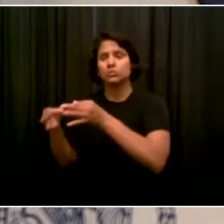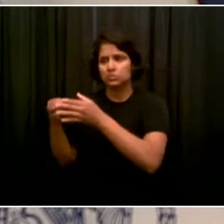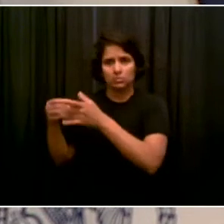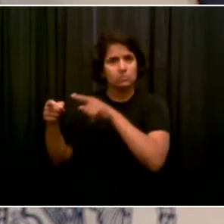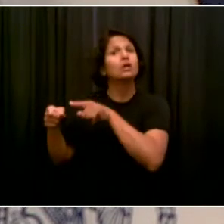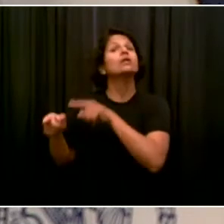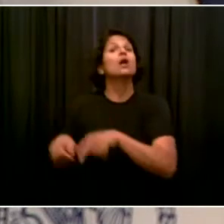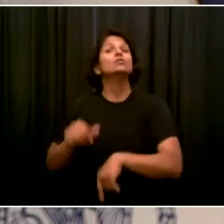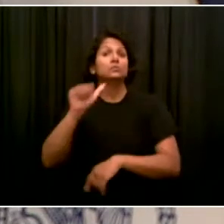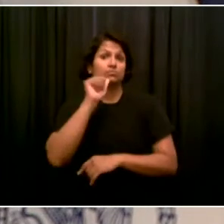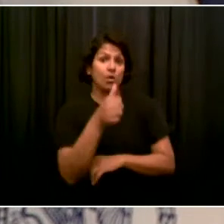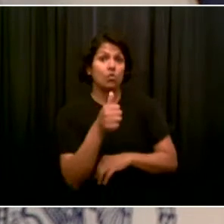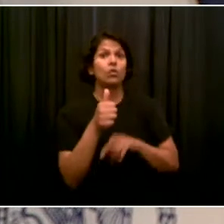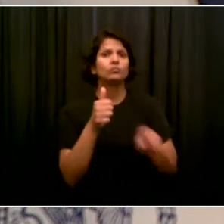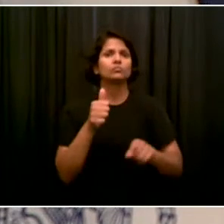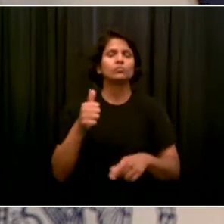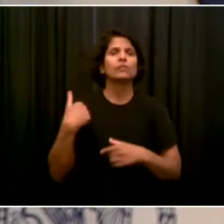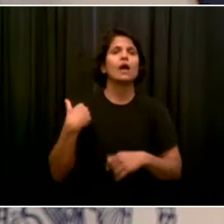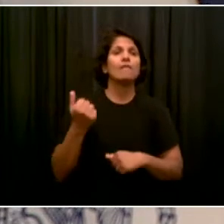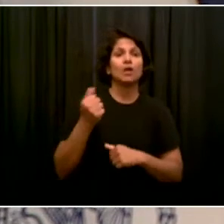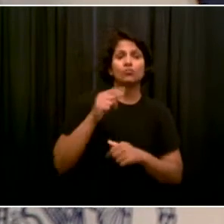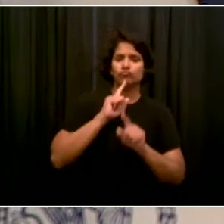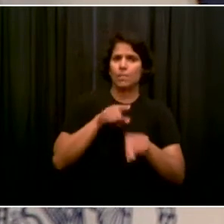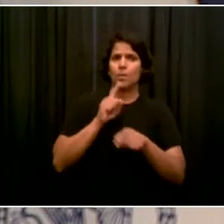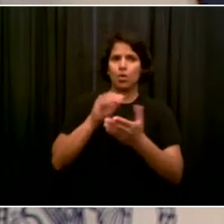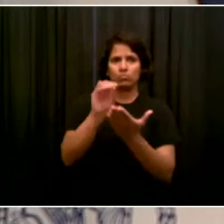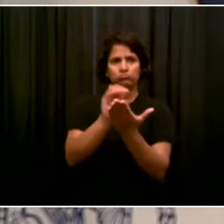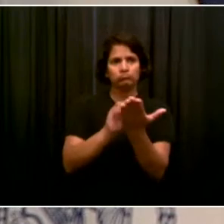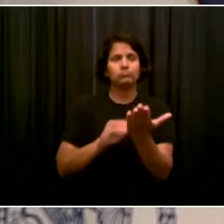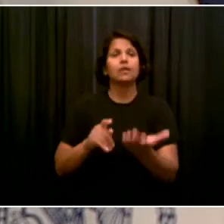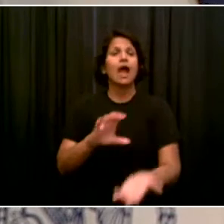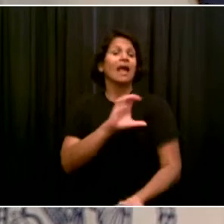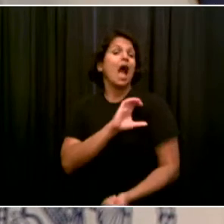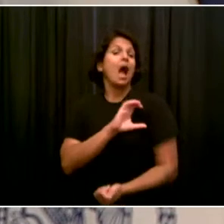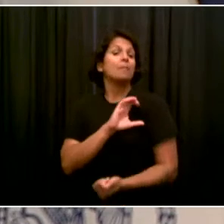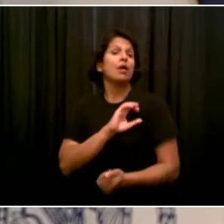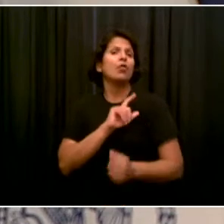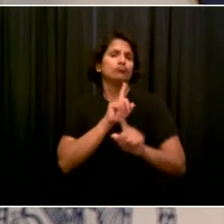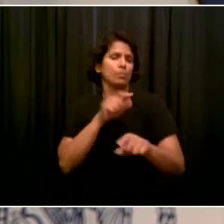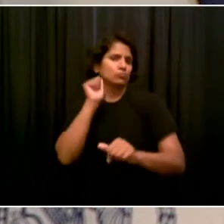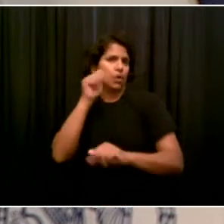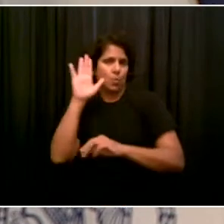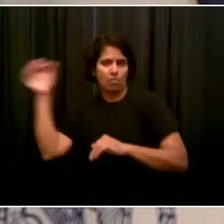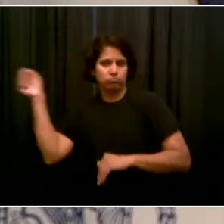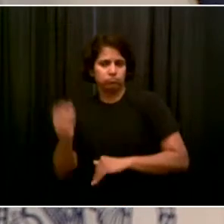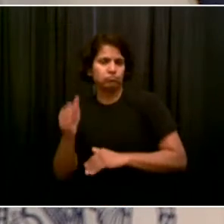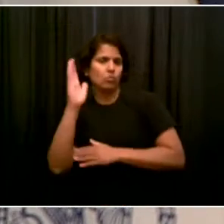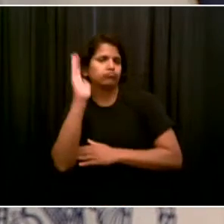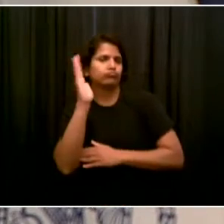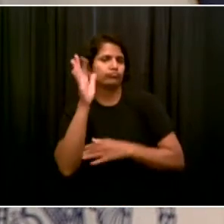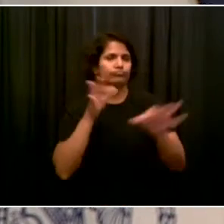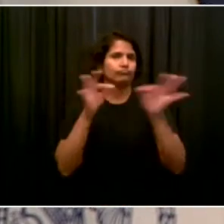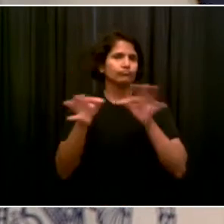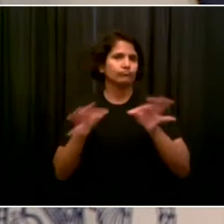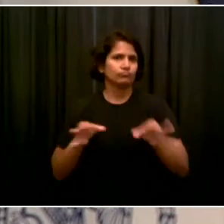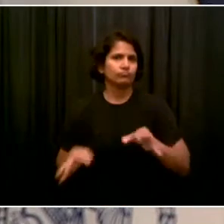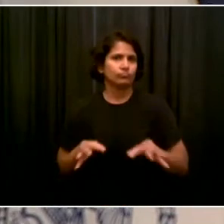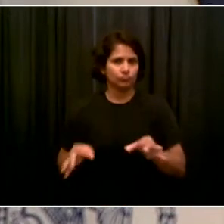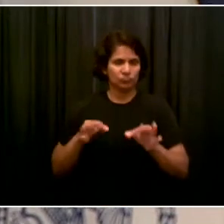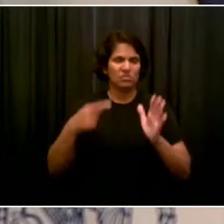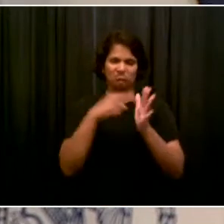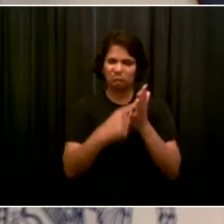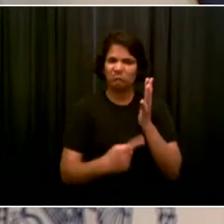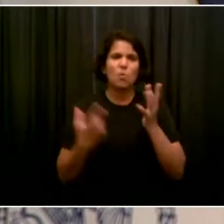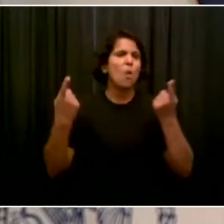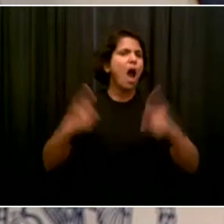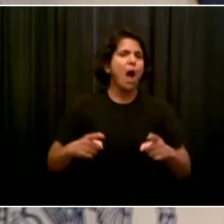crime. Commissioner Shea and I will be getting together to discuss that with all of you. All right, now, I talked about